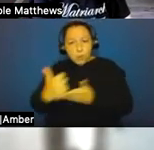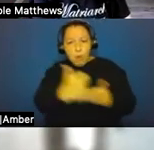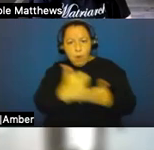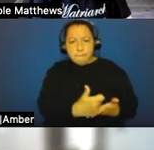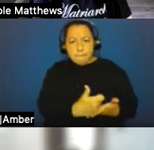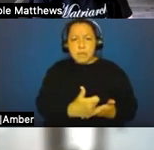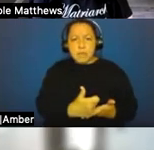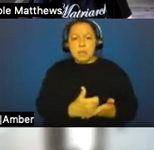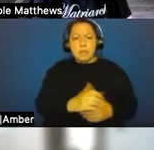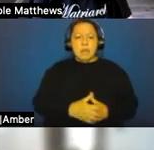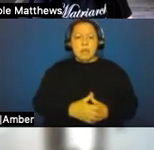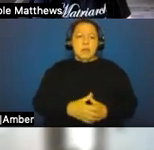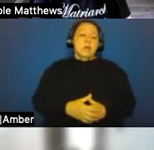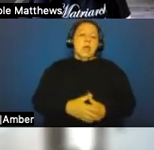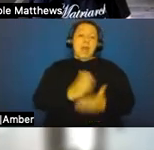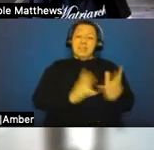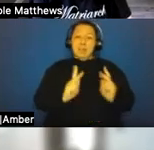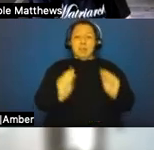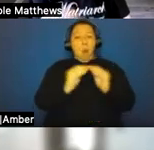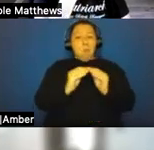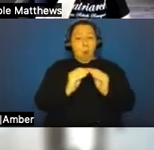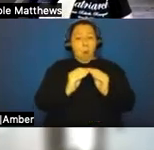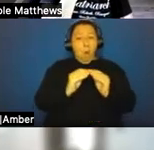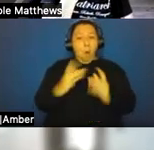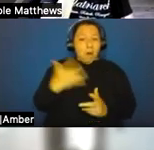we look at heterosexism and homophobia,